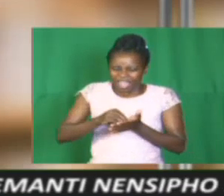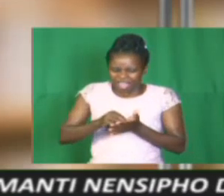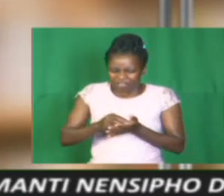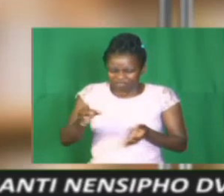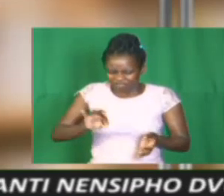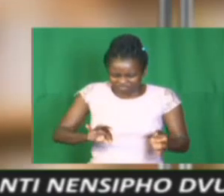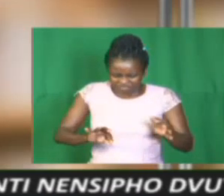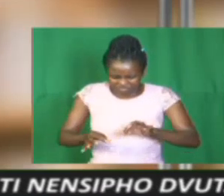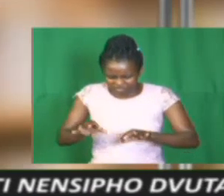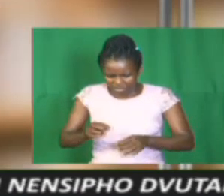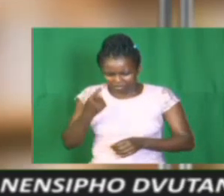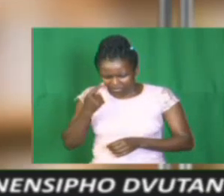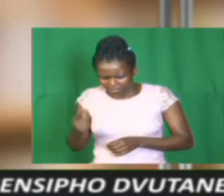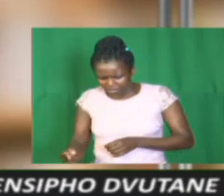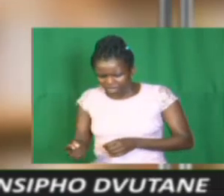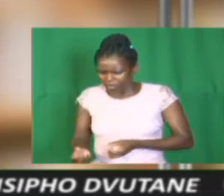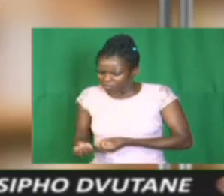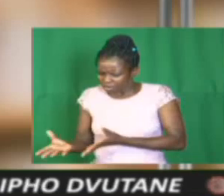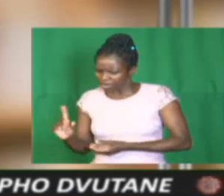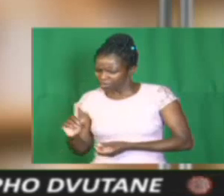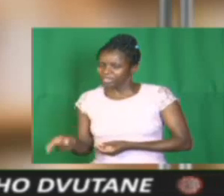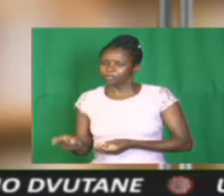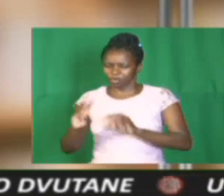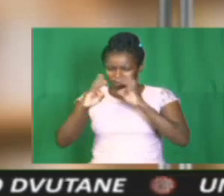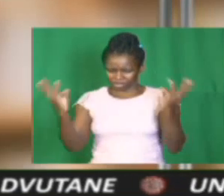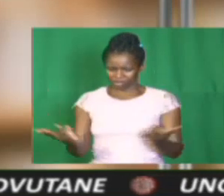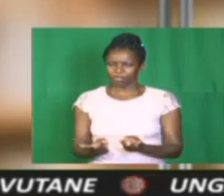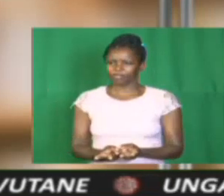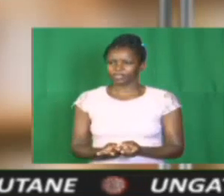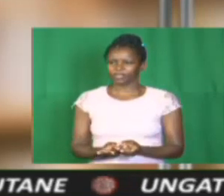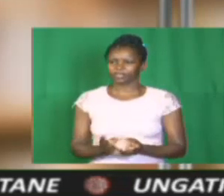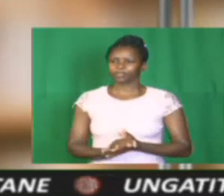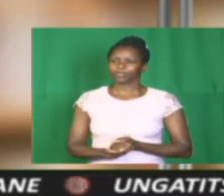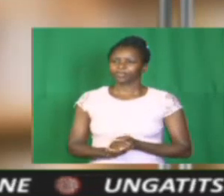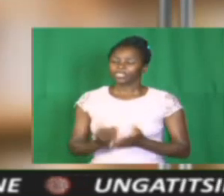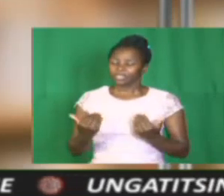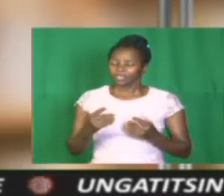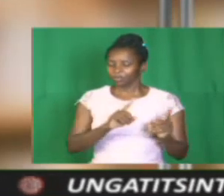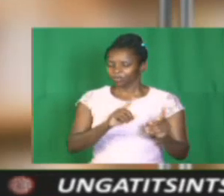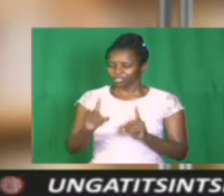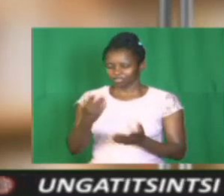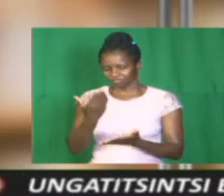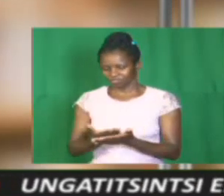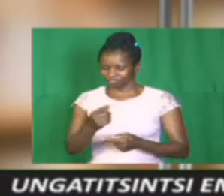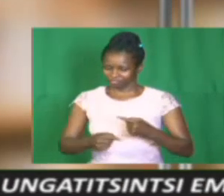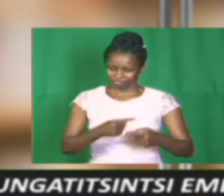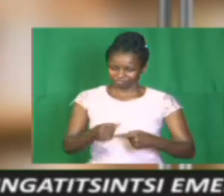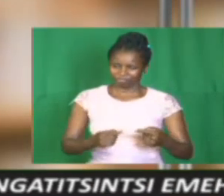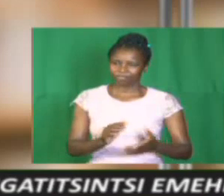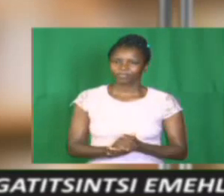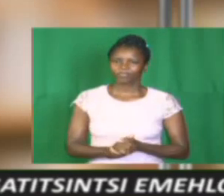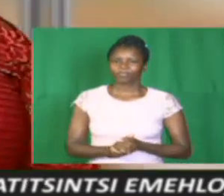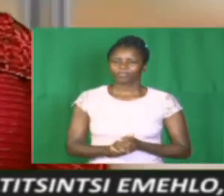explanations and predictions about the universe. So ma'am, without wasting any time, please take us on this interesting